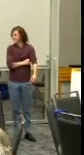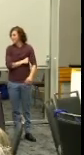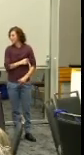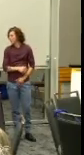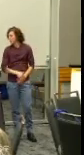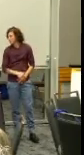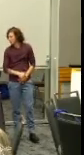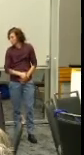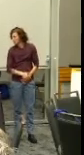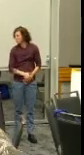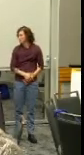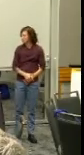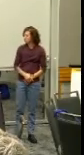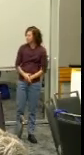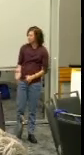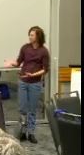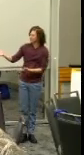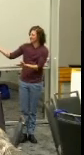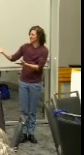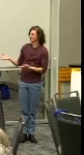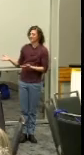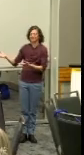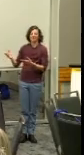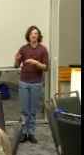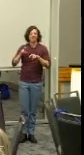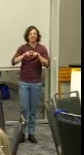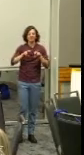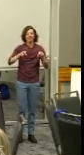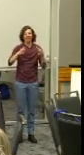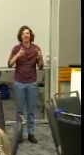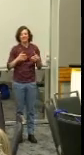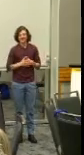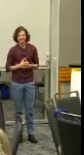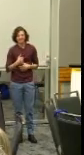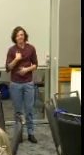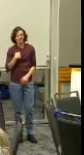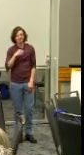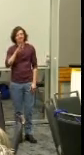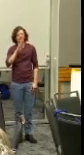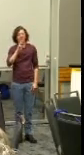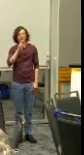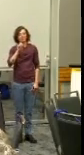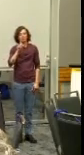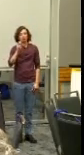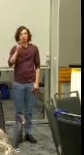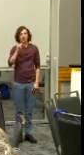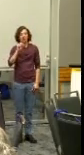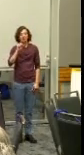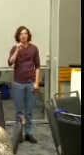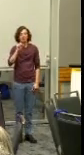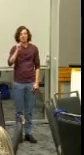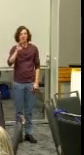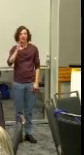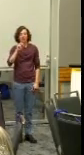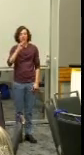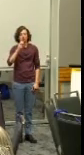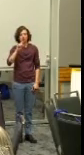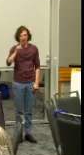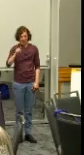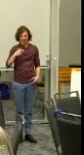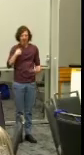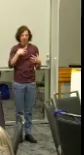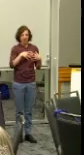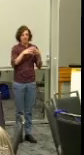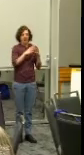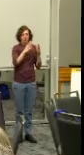And so this is the folks we have on the panel here today. Myself, Brendan Sanchez, principal and founder of Access Architecture. We've got